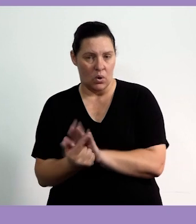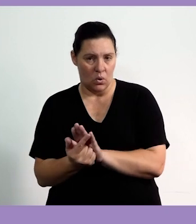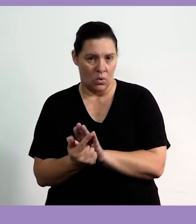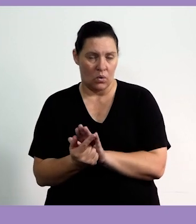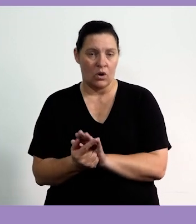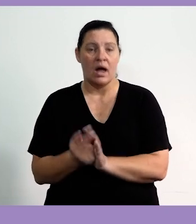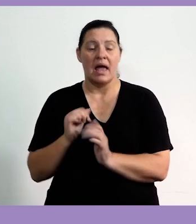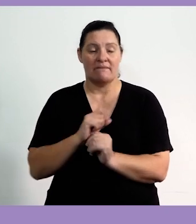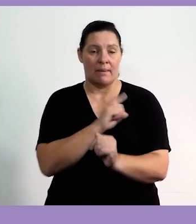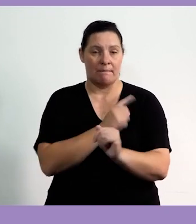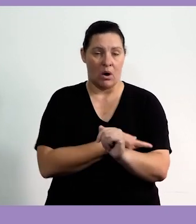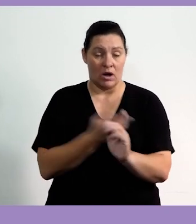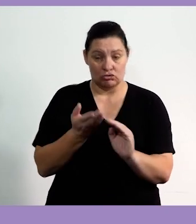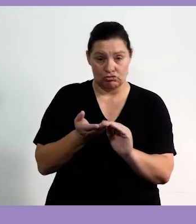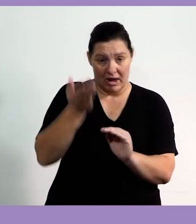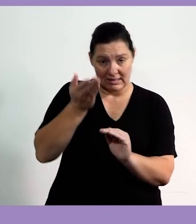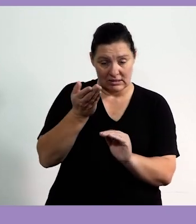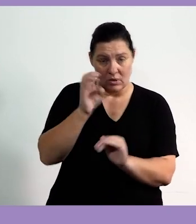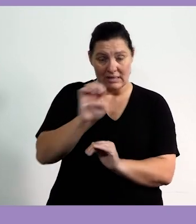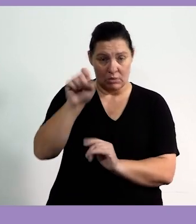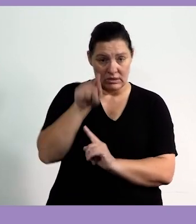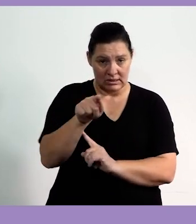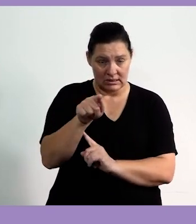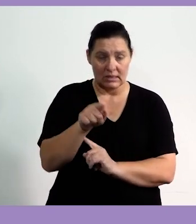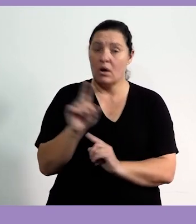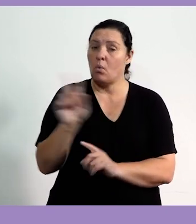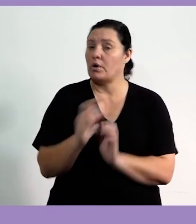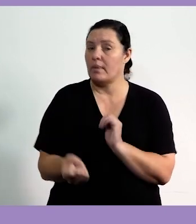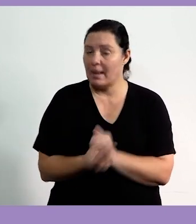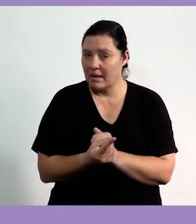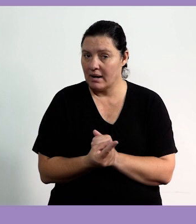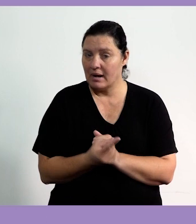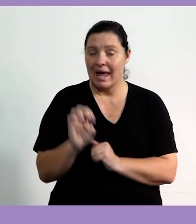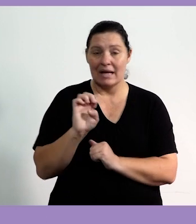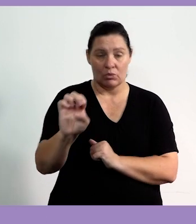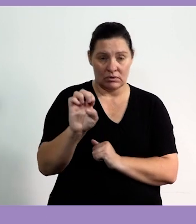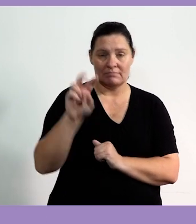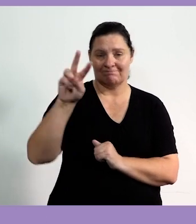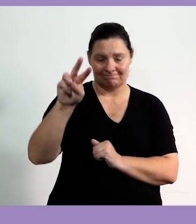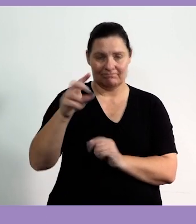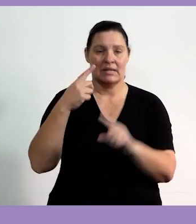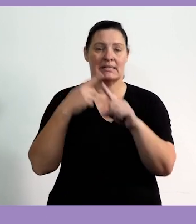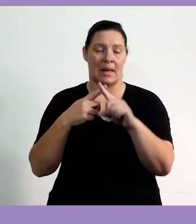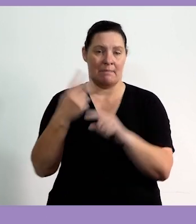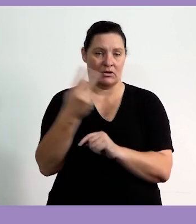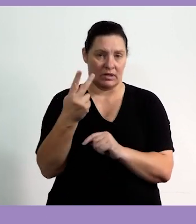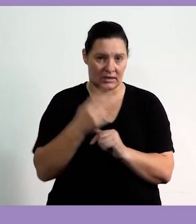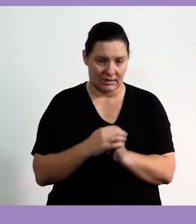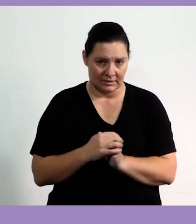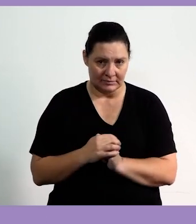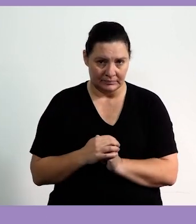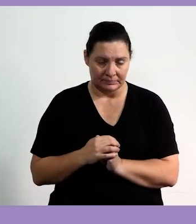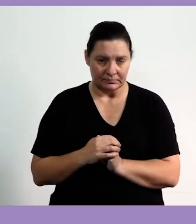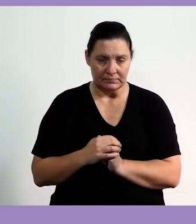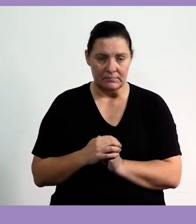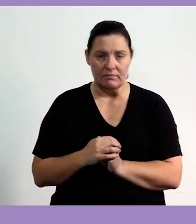into another law of when a power is raised to an exponent. And what is going to happen to the exponents there? We are